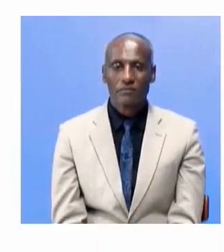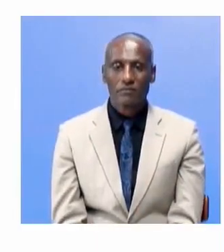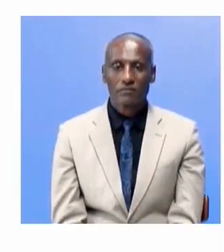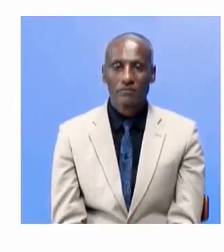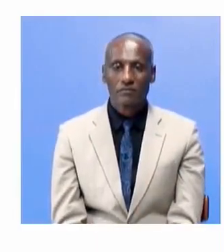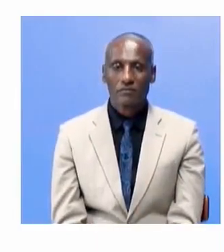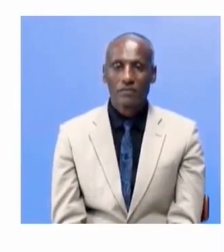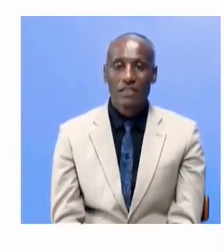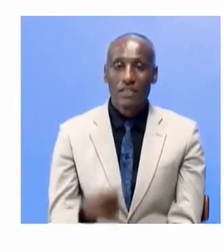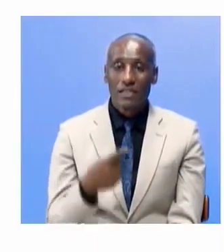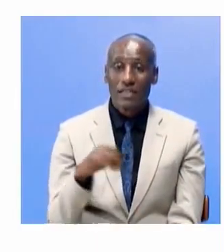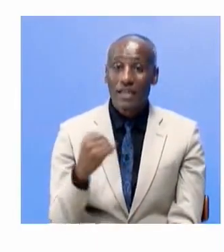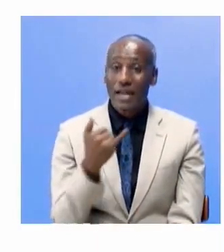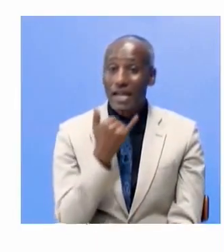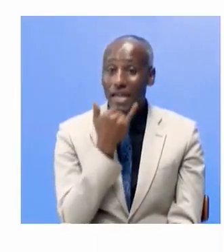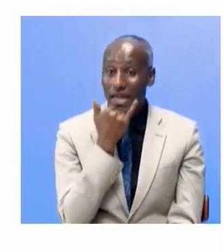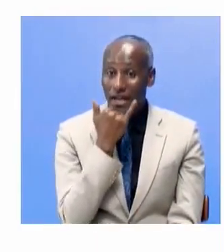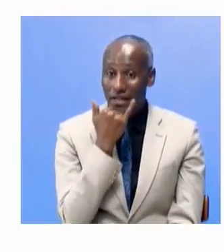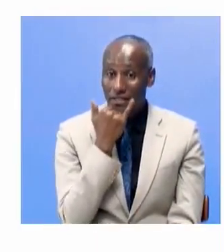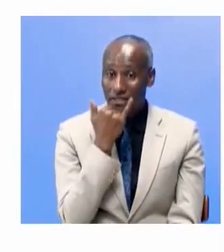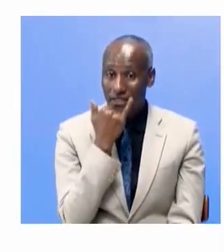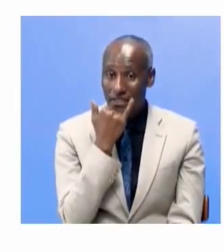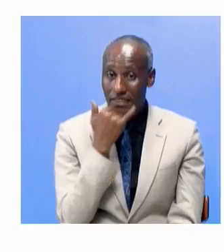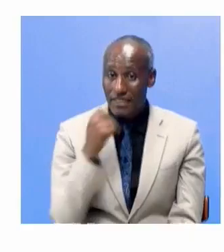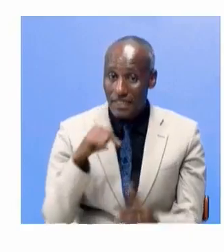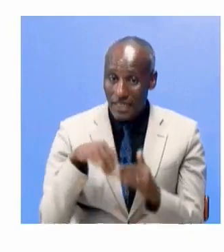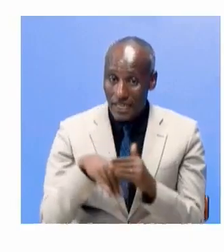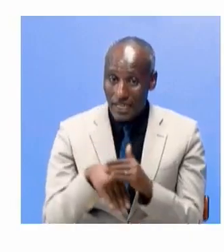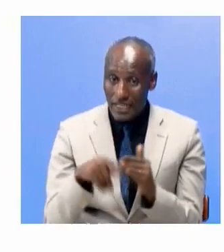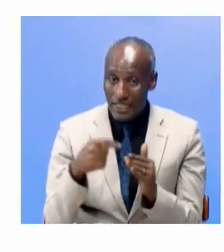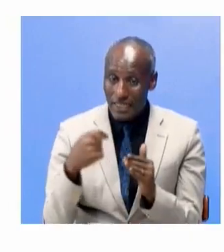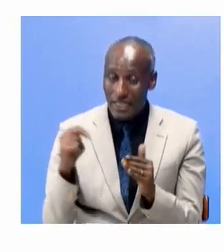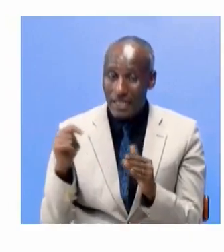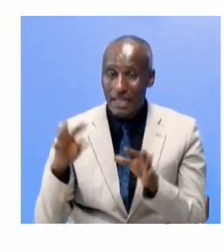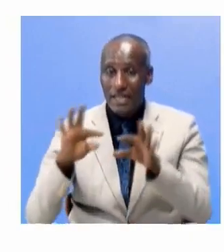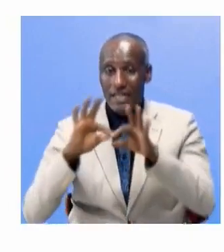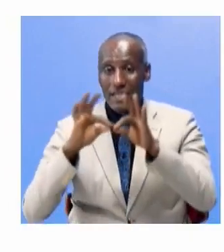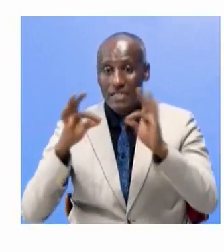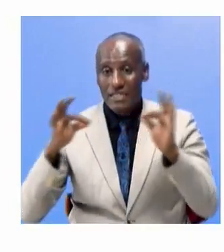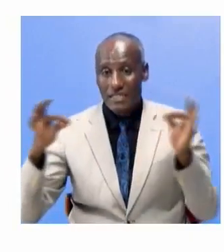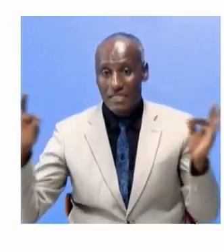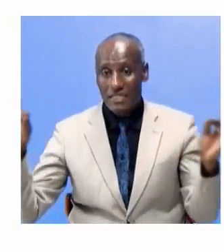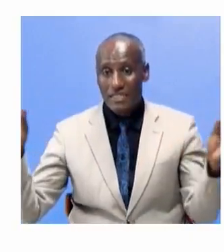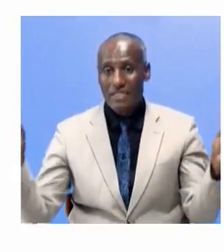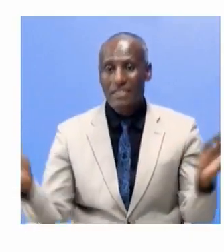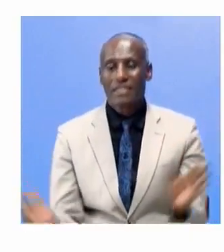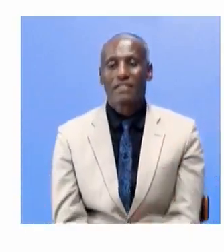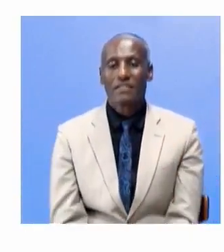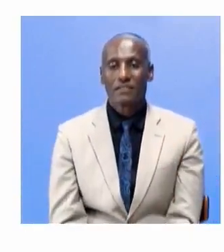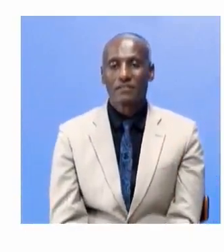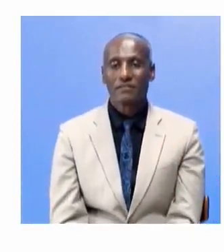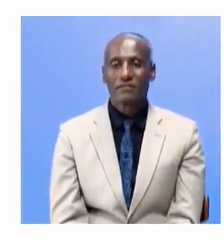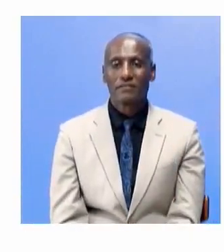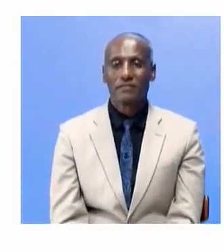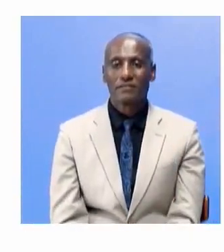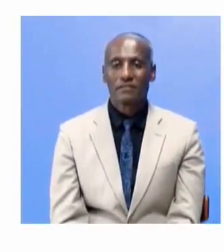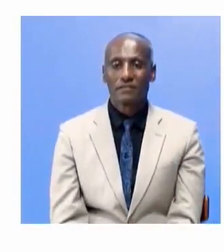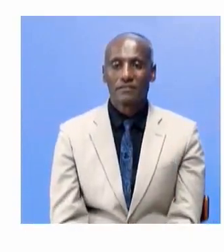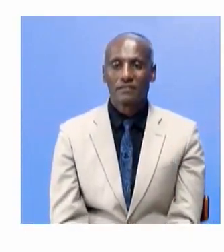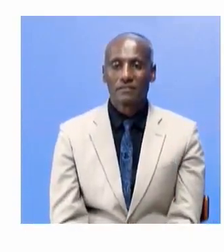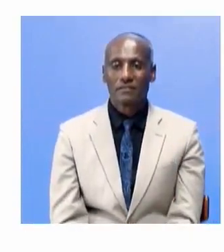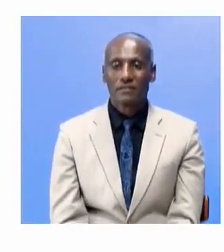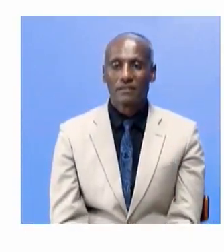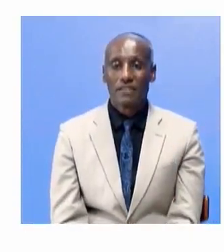the errors in the sentence. The errors in the